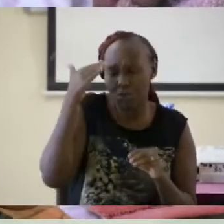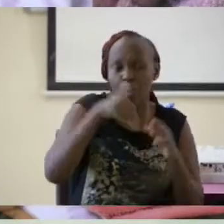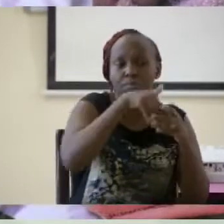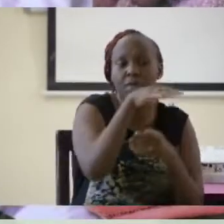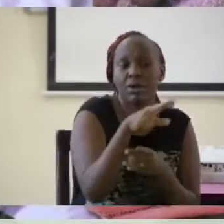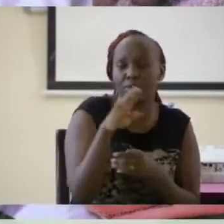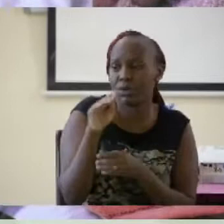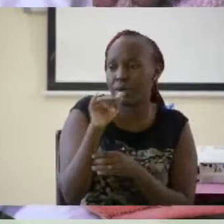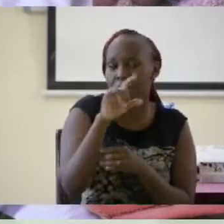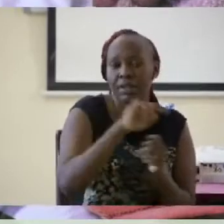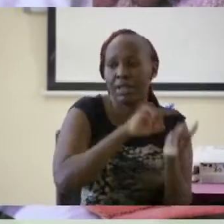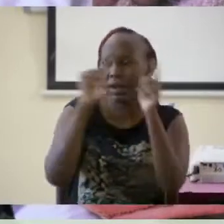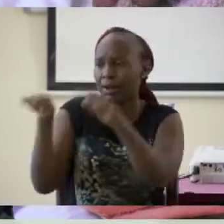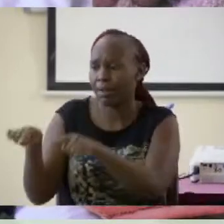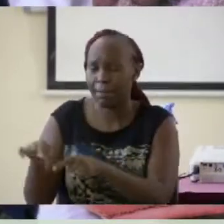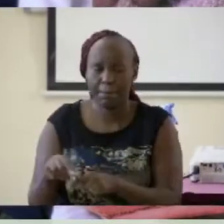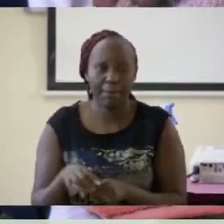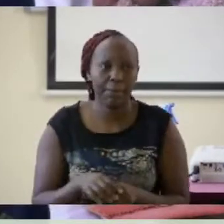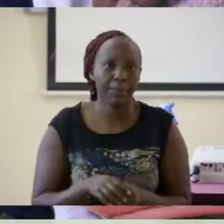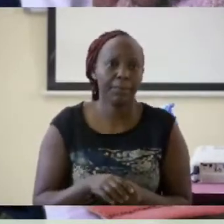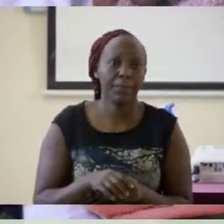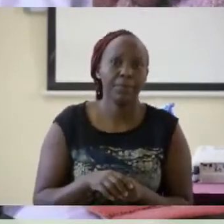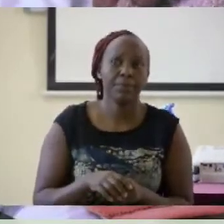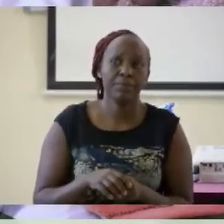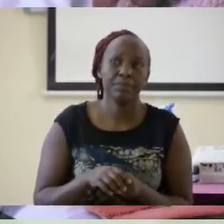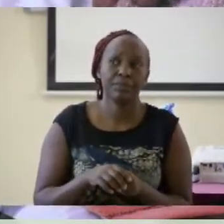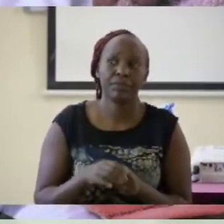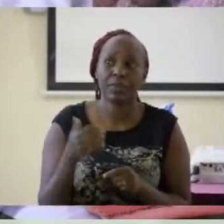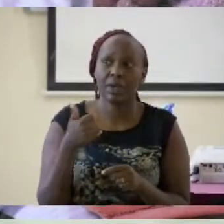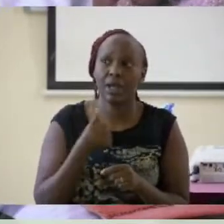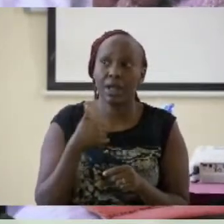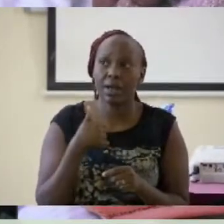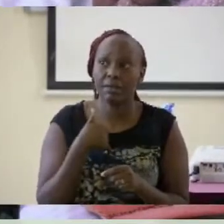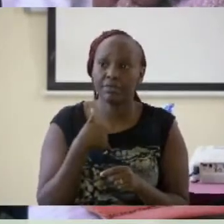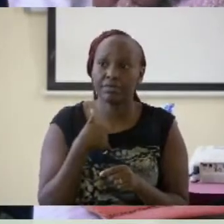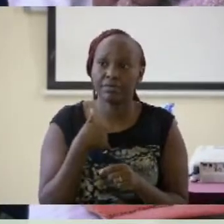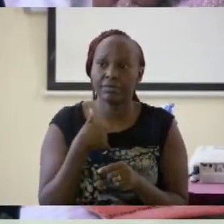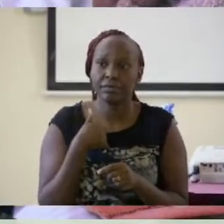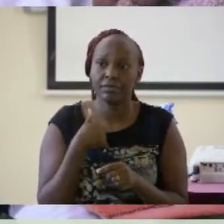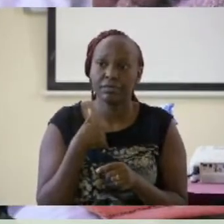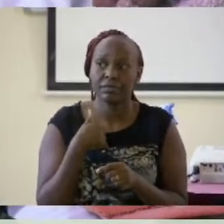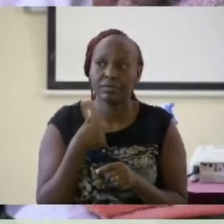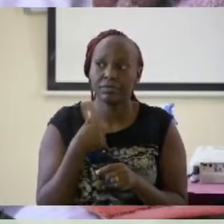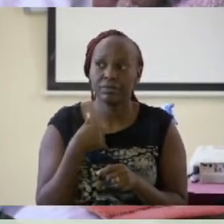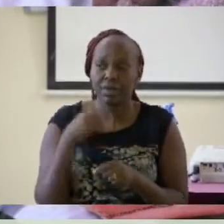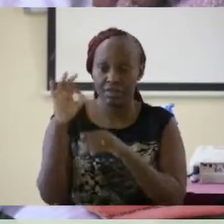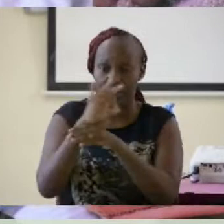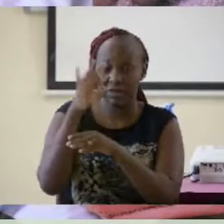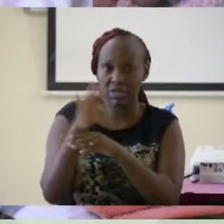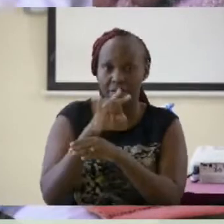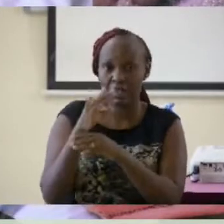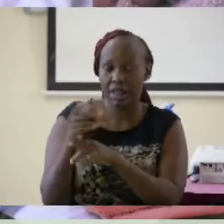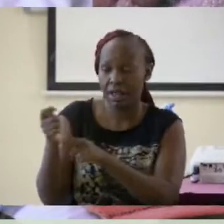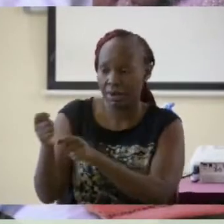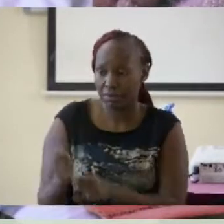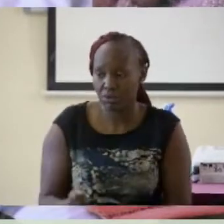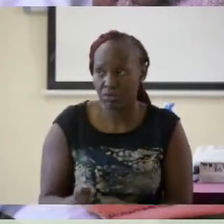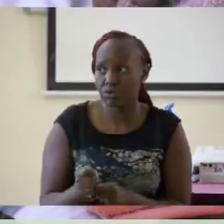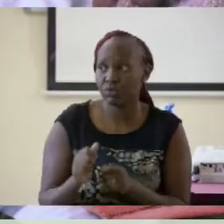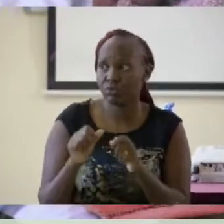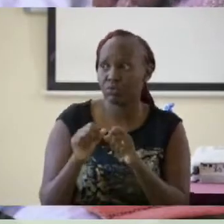bail, and then he'll come for you. Then the pull factors. They are the factors that pull the people into the alternative justice